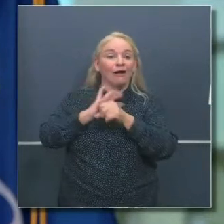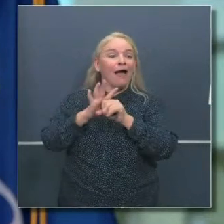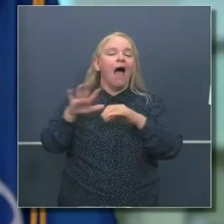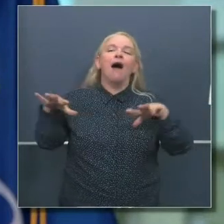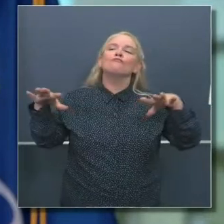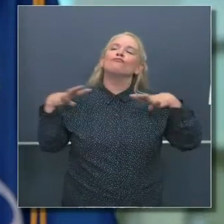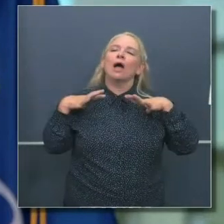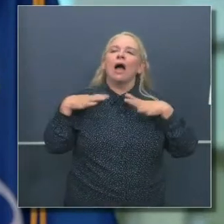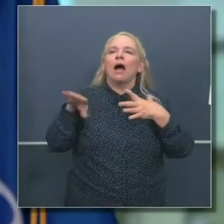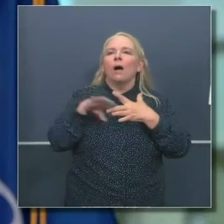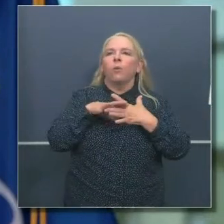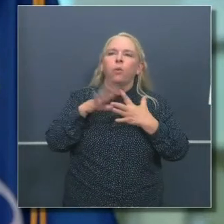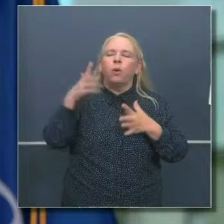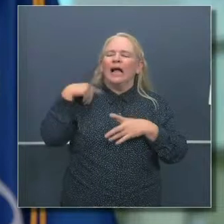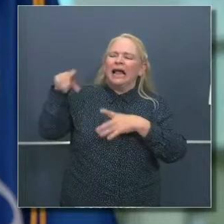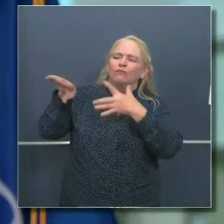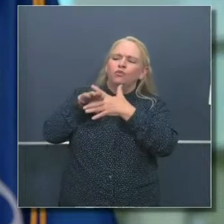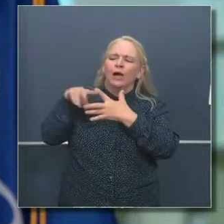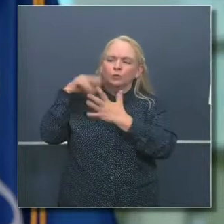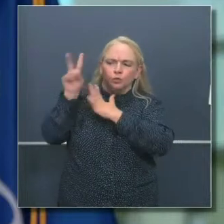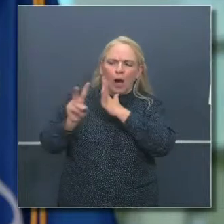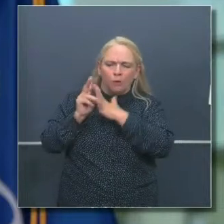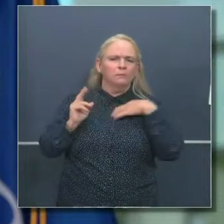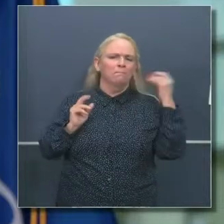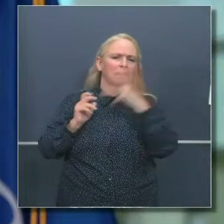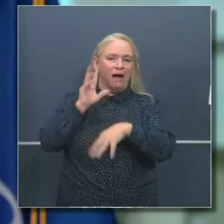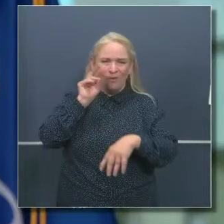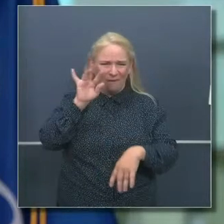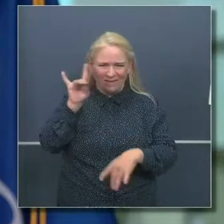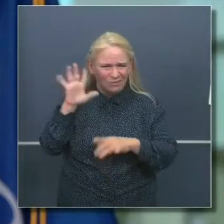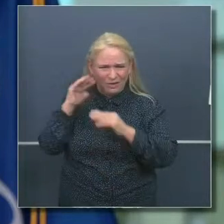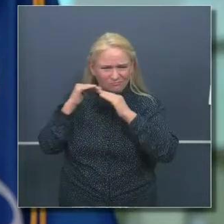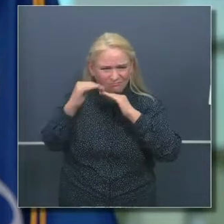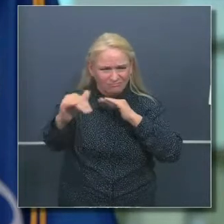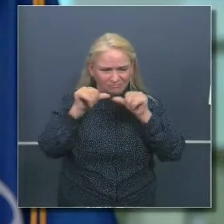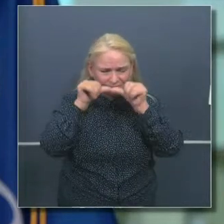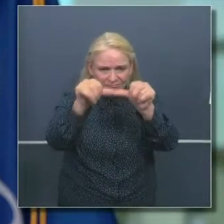health advice and counsel. Ashley Zavala, Con 4.